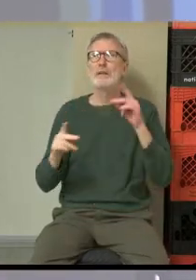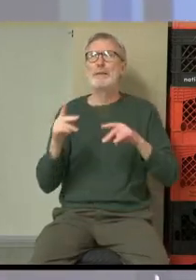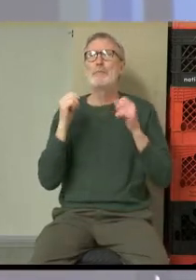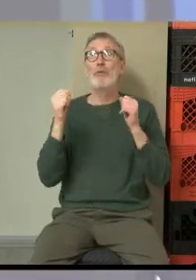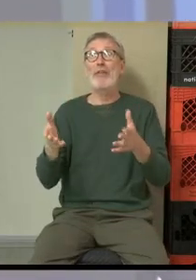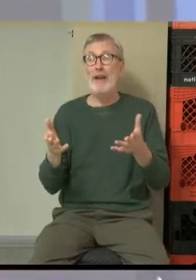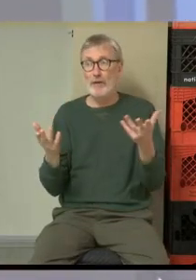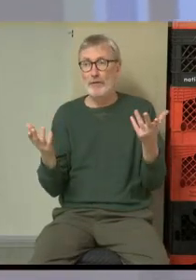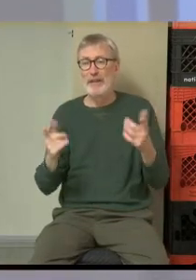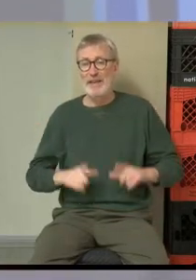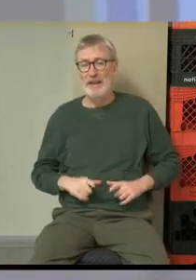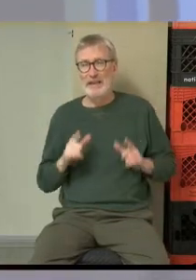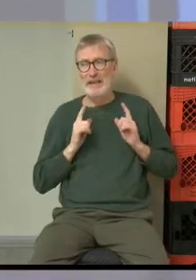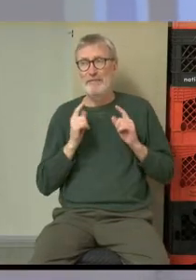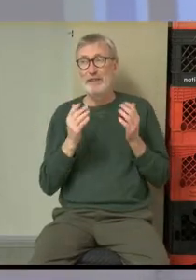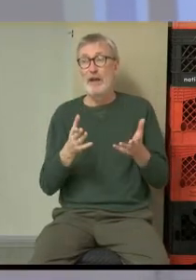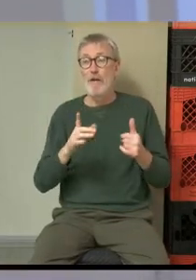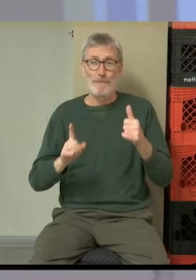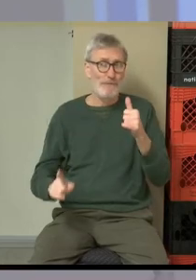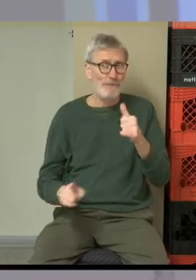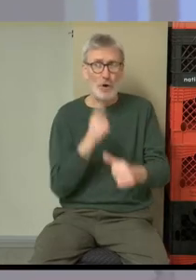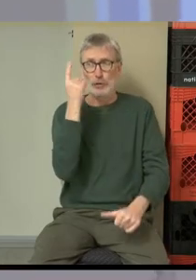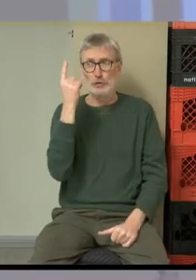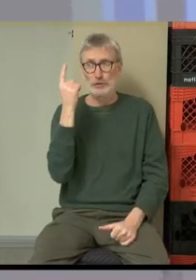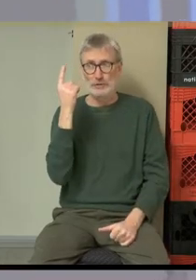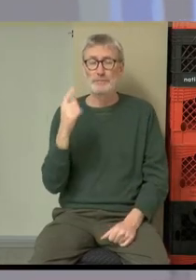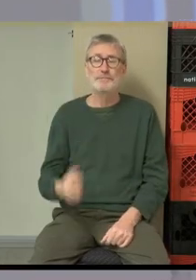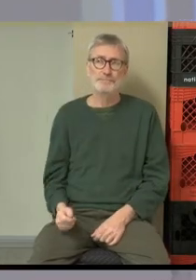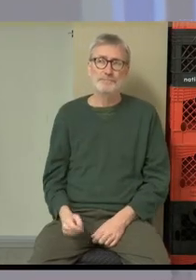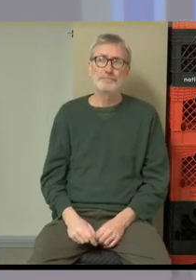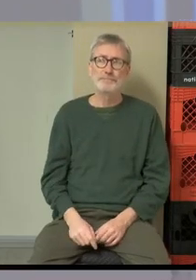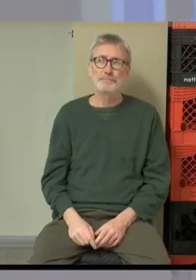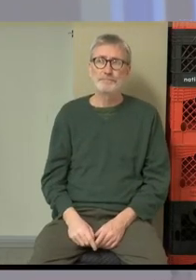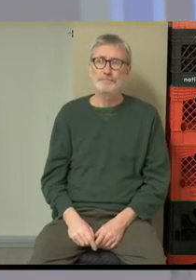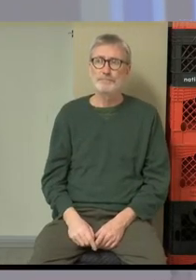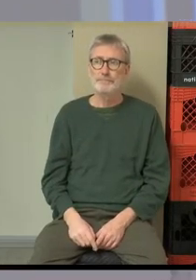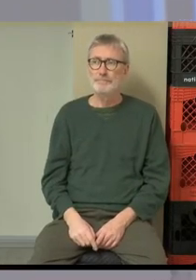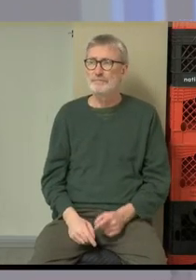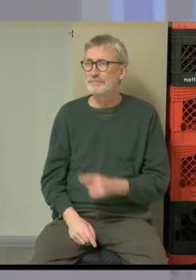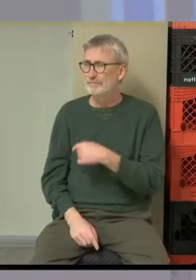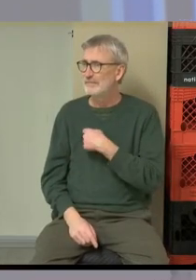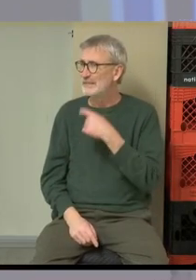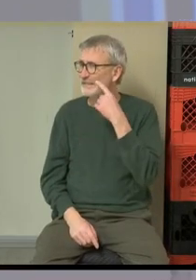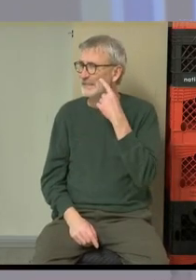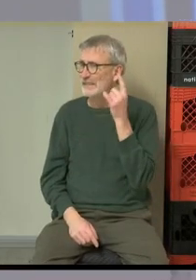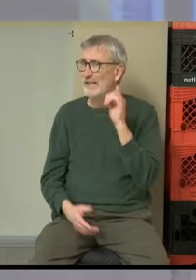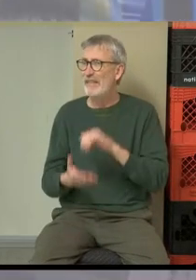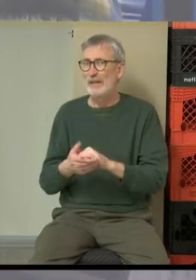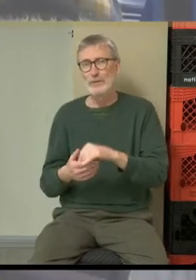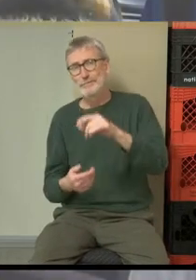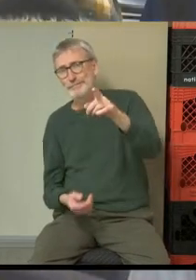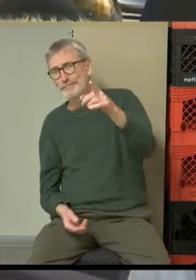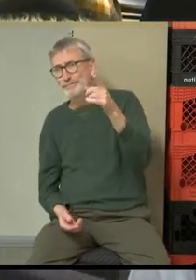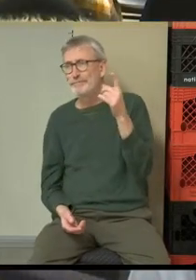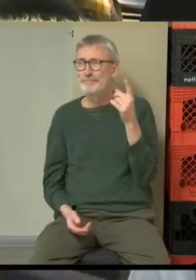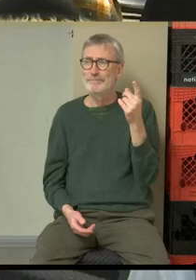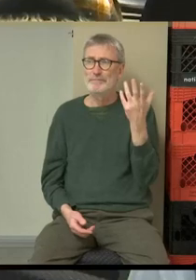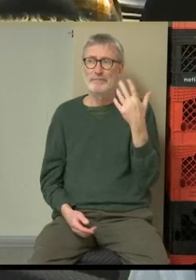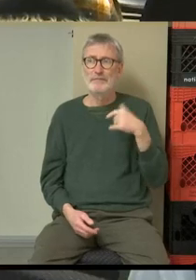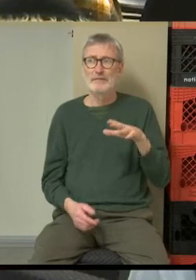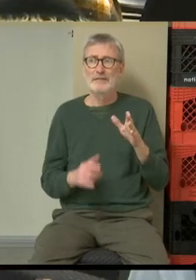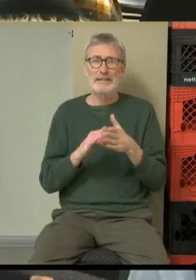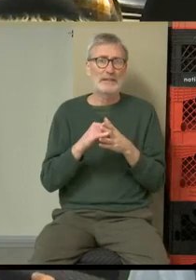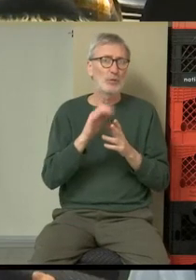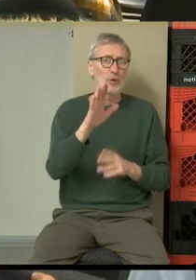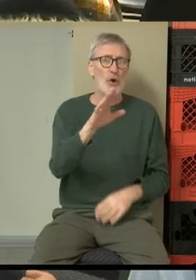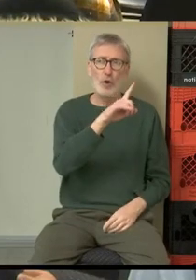the Hill District first and foremost, since this is a neighborhood park. Yeah, because I think that's where the initial